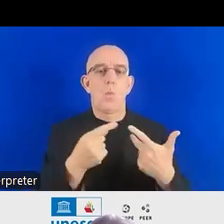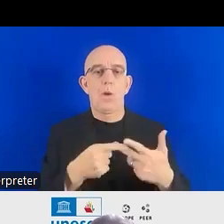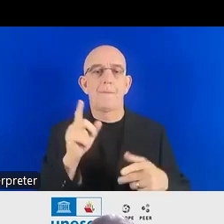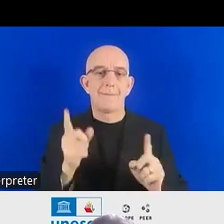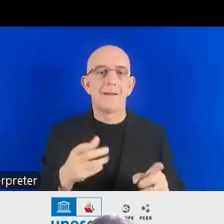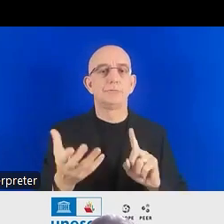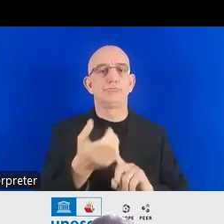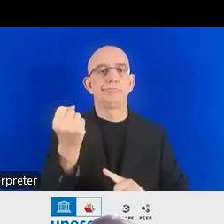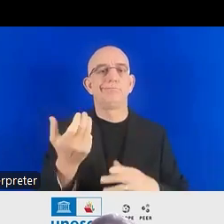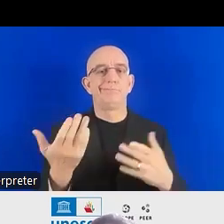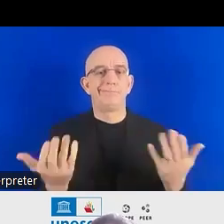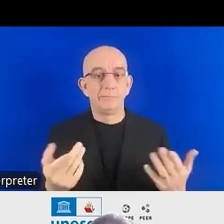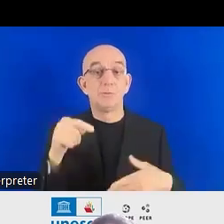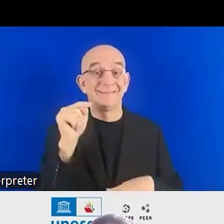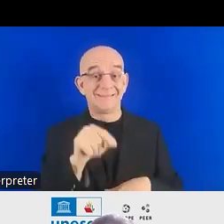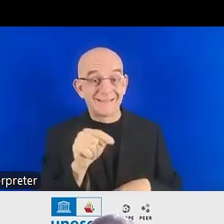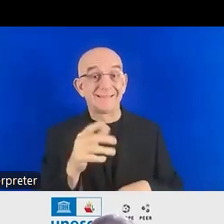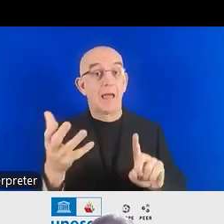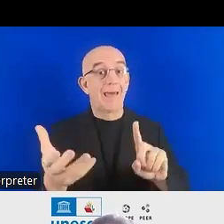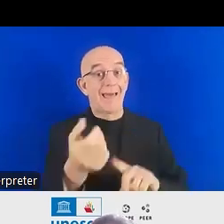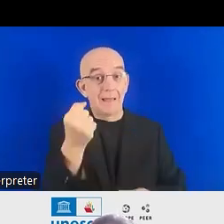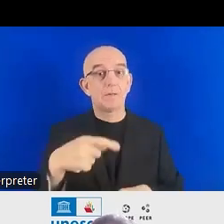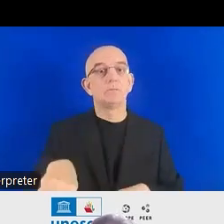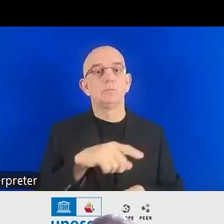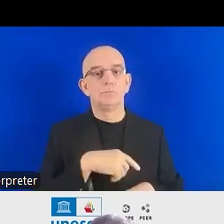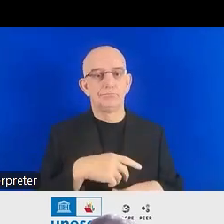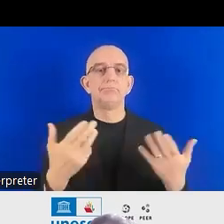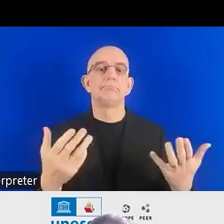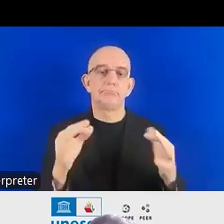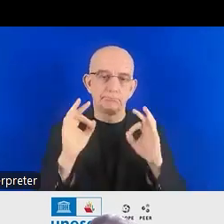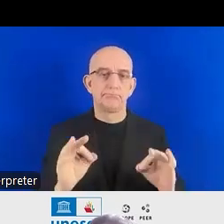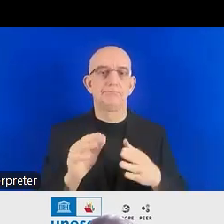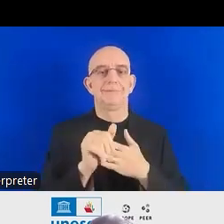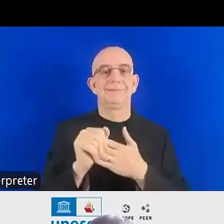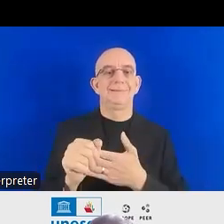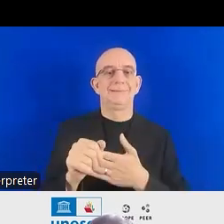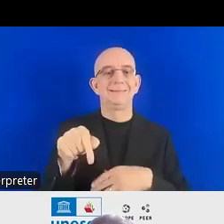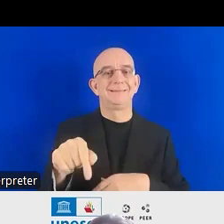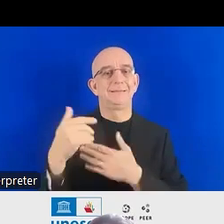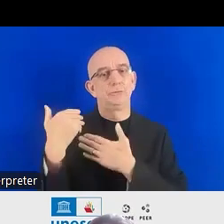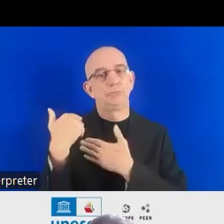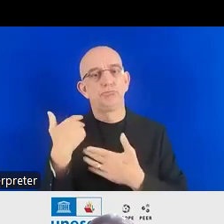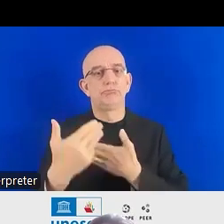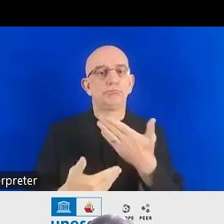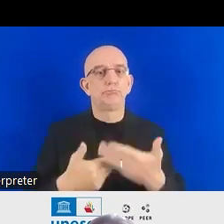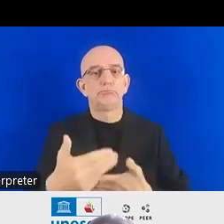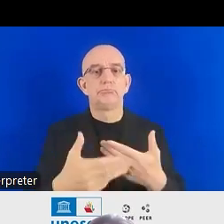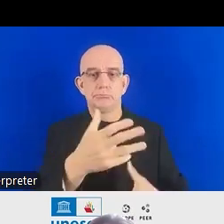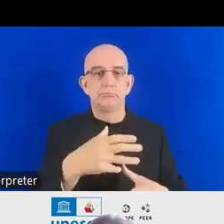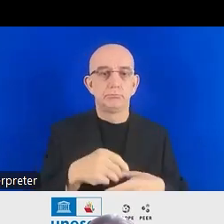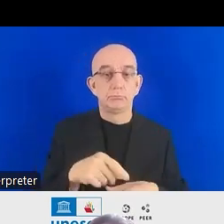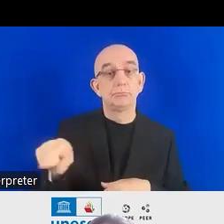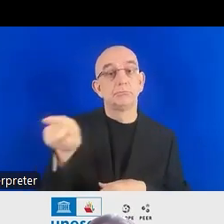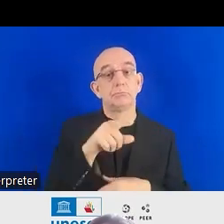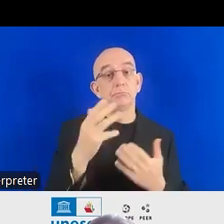be trusted and empowered. And this is the first recommendation of the report. They need really to have